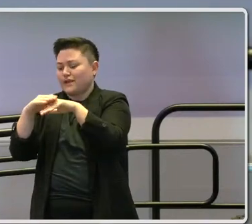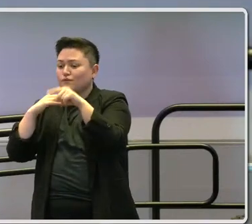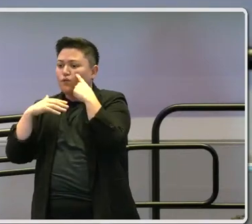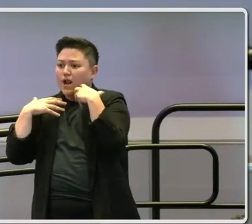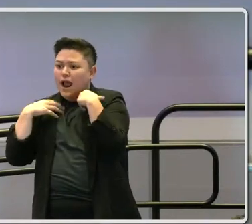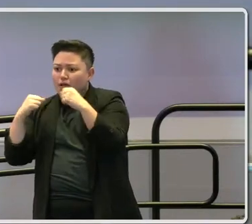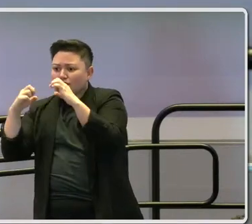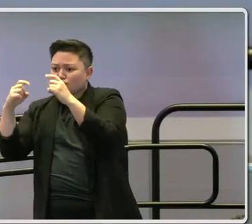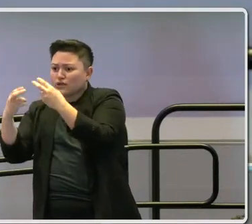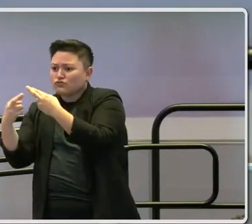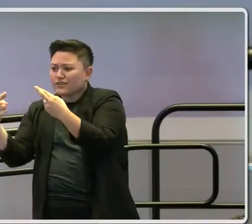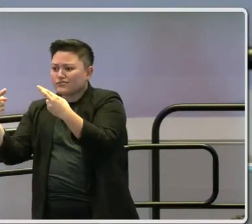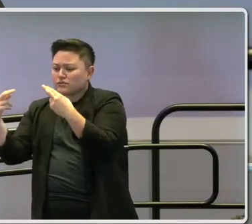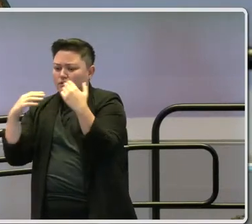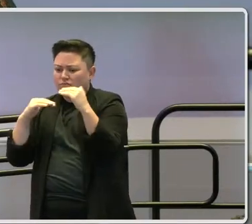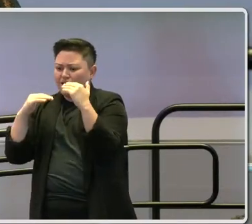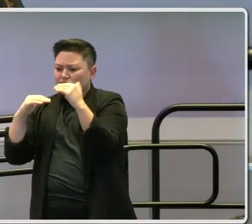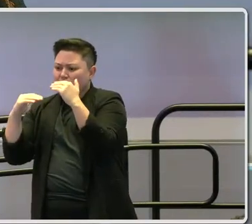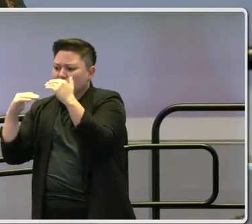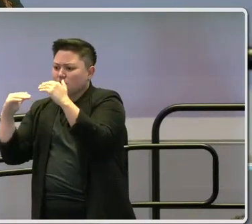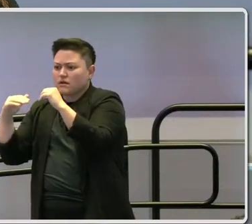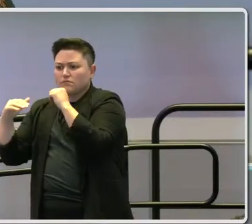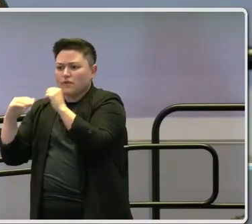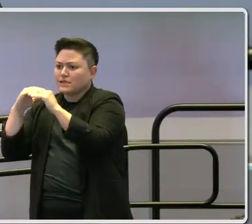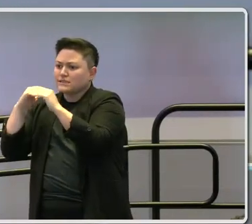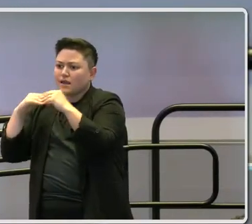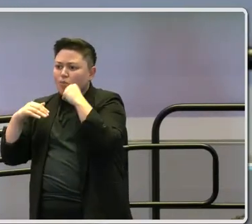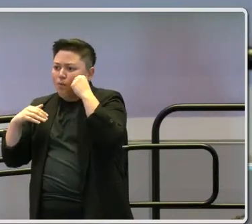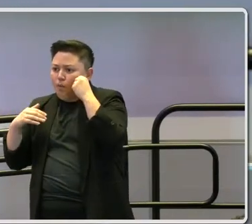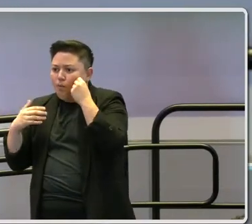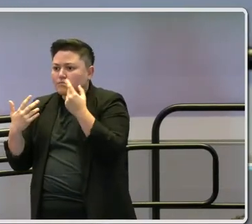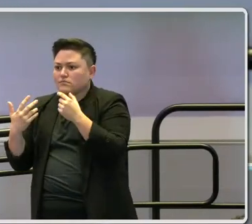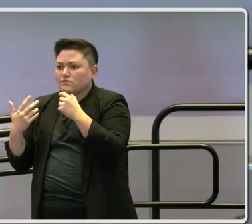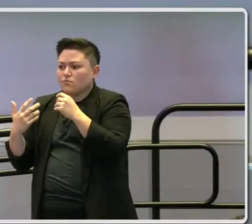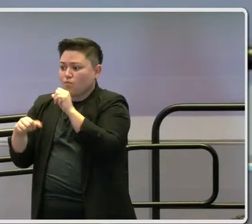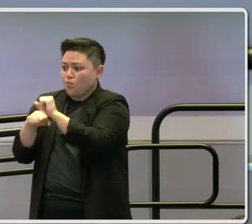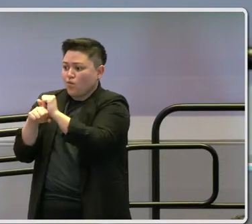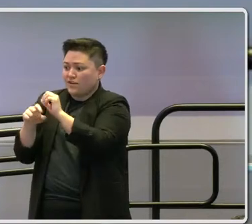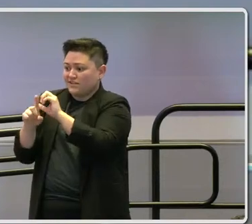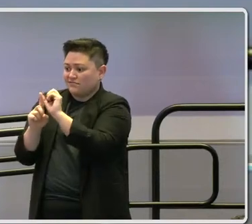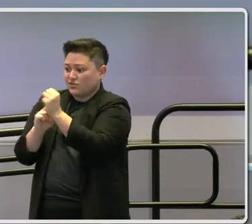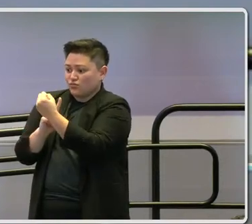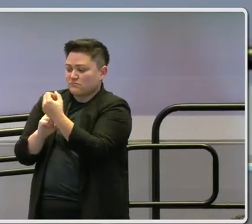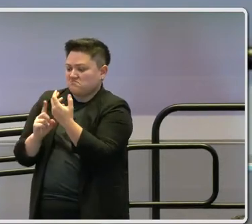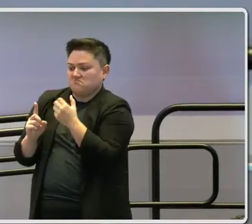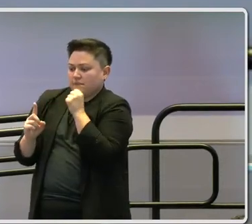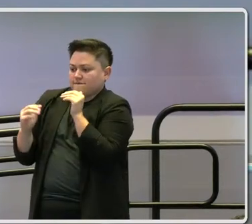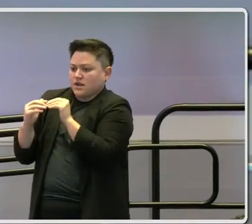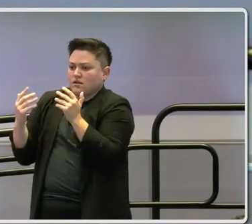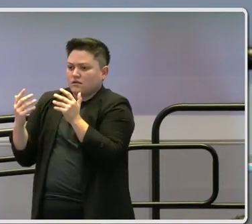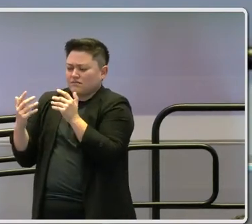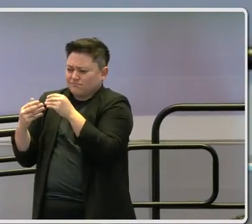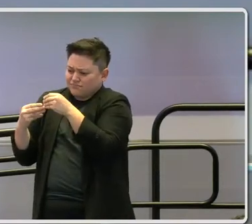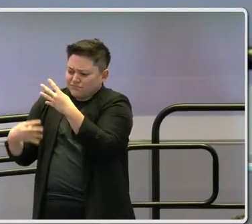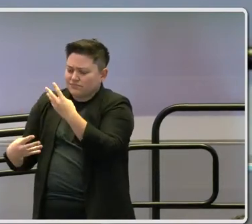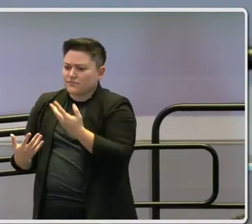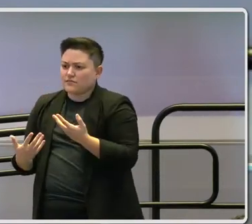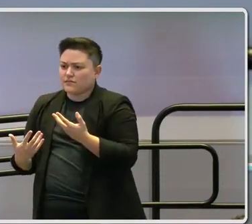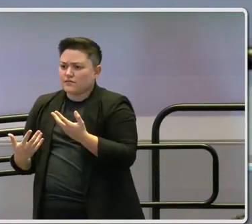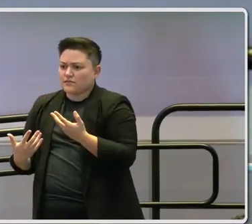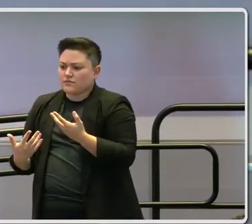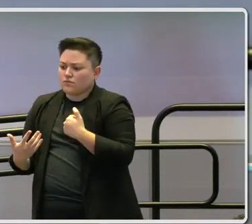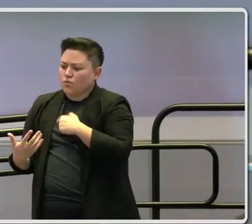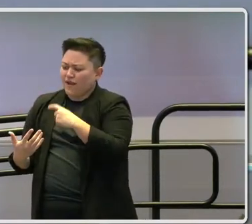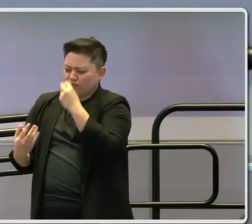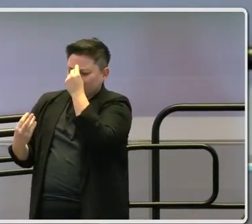educational resources, unstable housing, or unfair working conditions. And when we also take into consideration